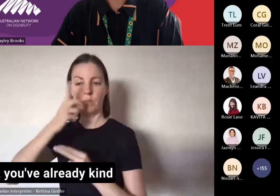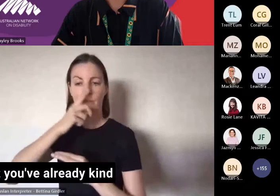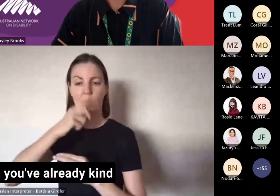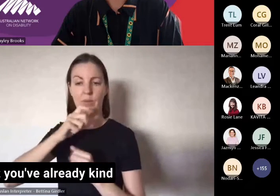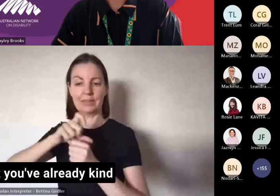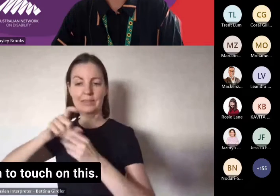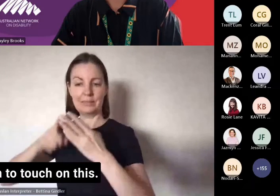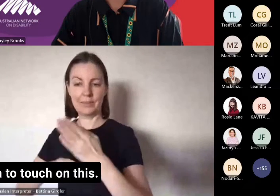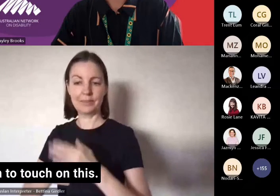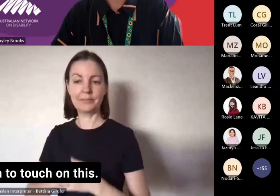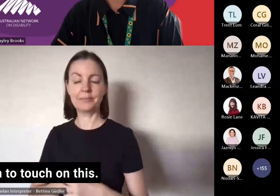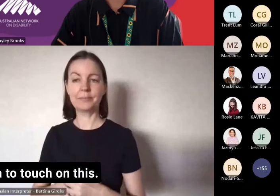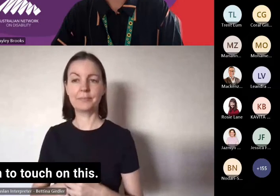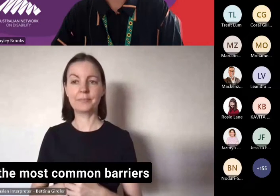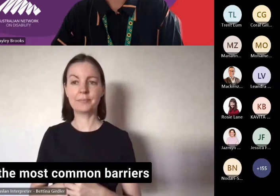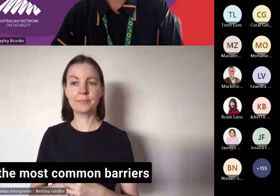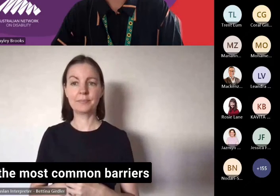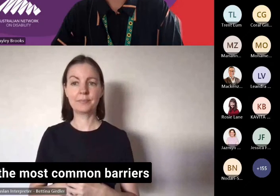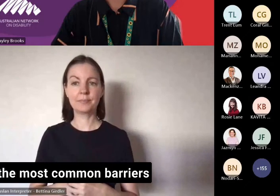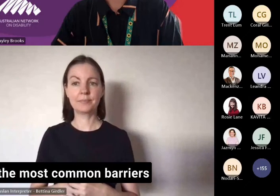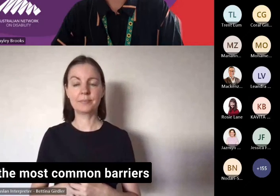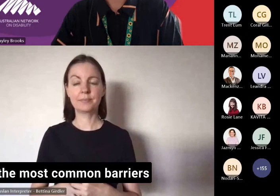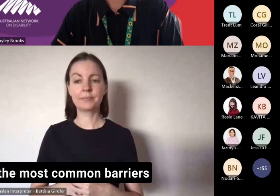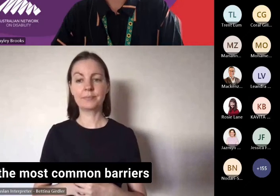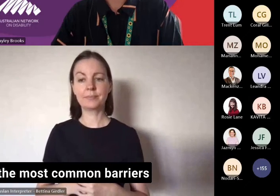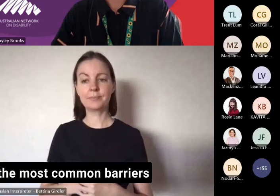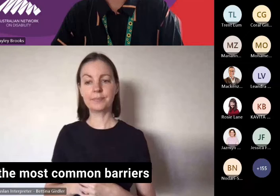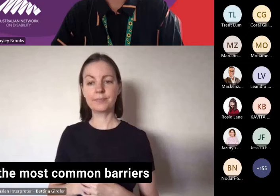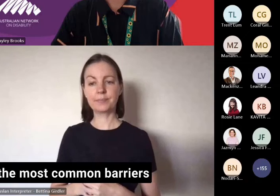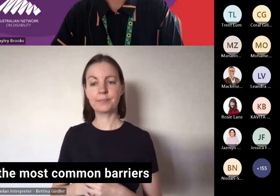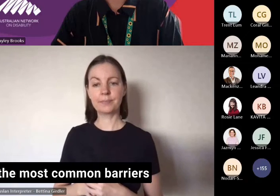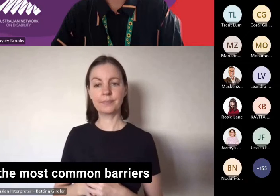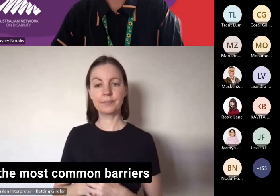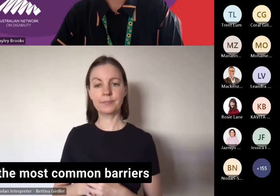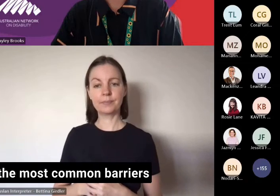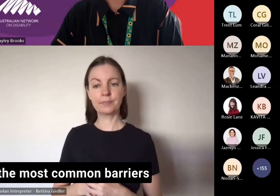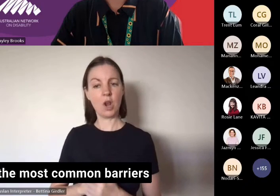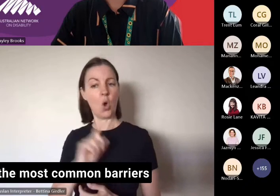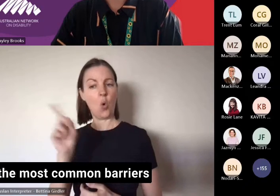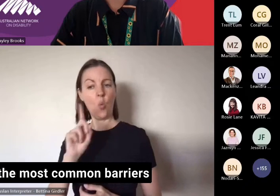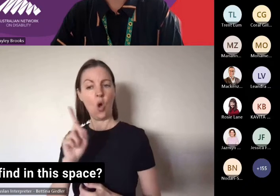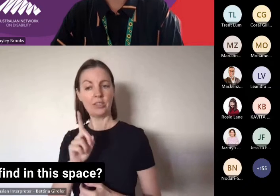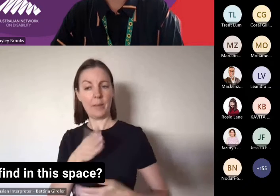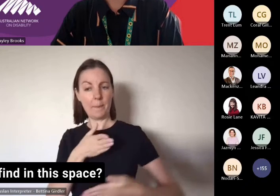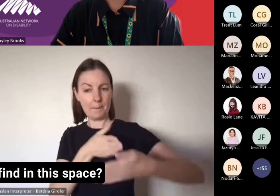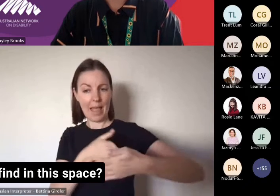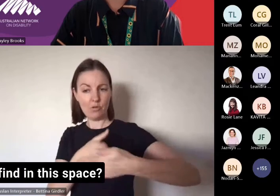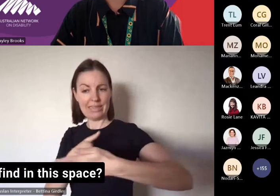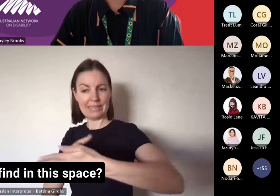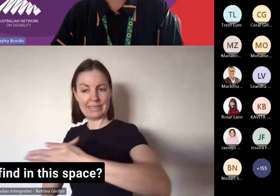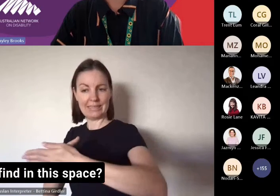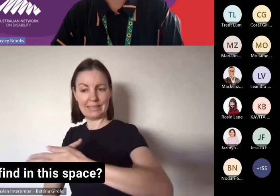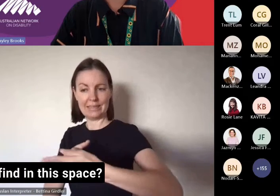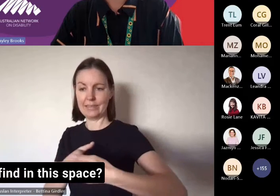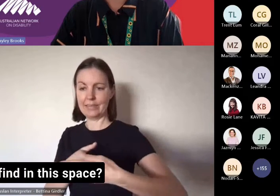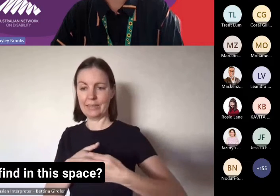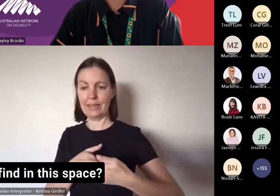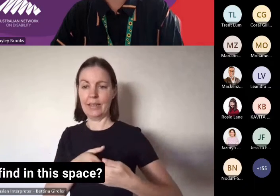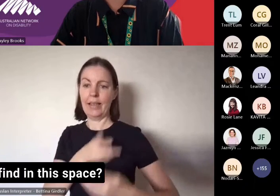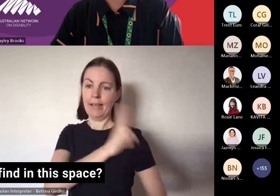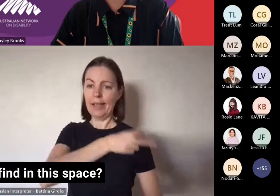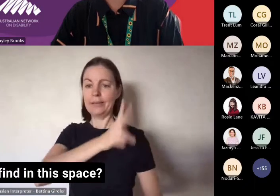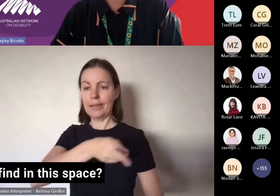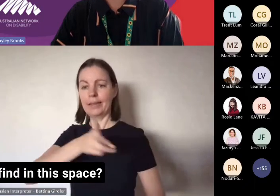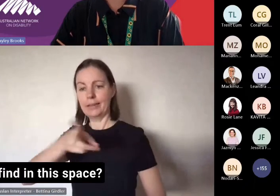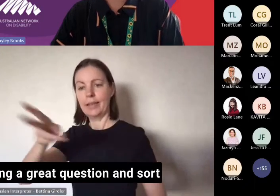I know that you've already kind of begun to touch on this, Hayley. What are the most common barriers that you find in